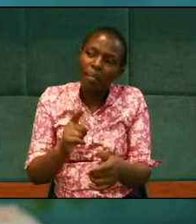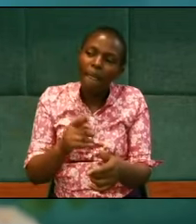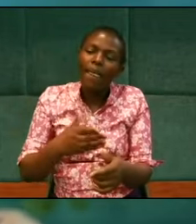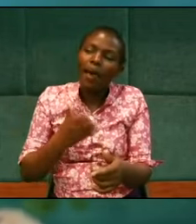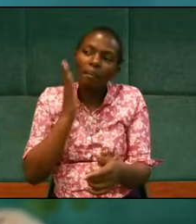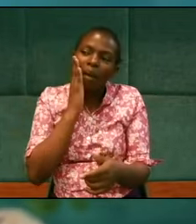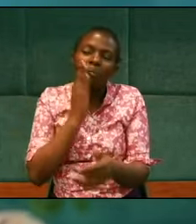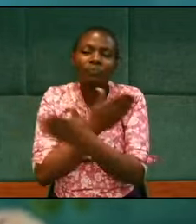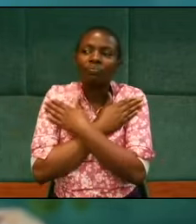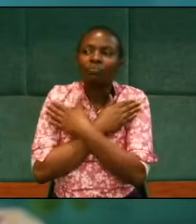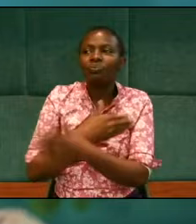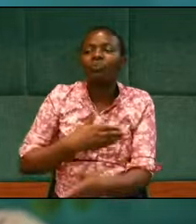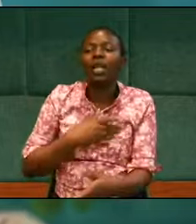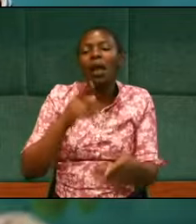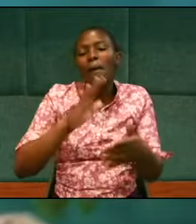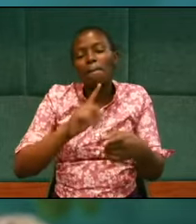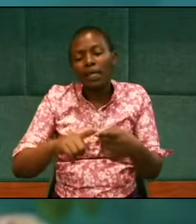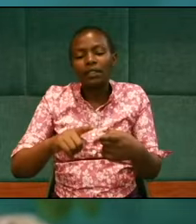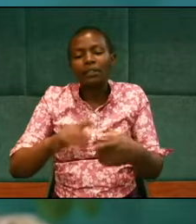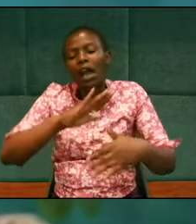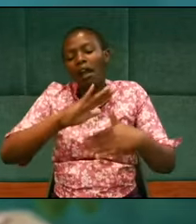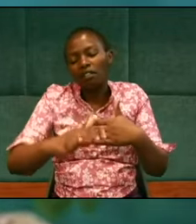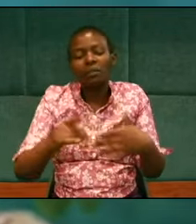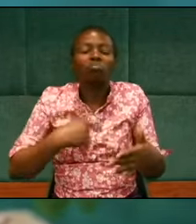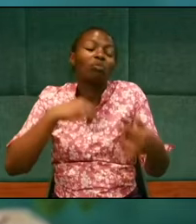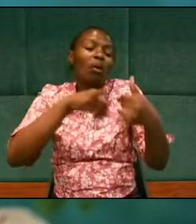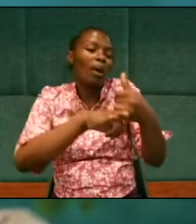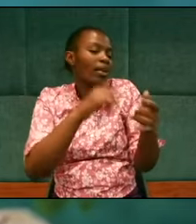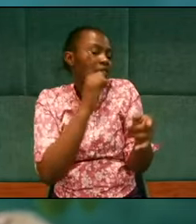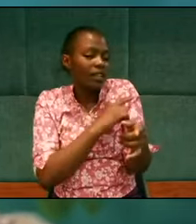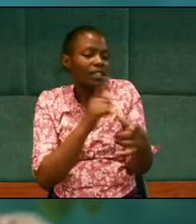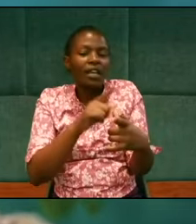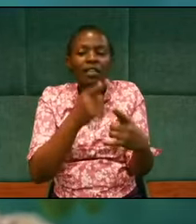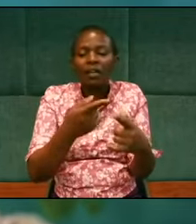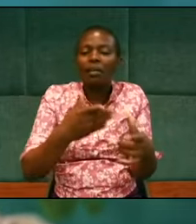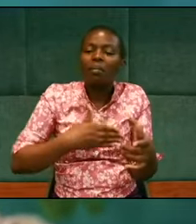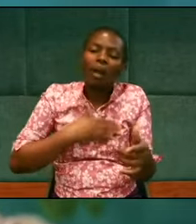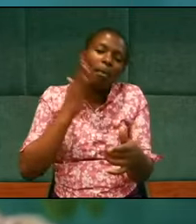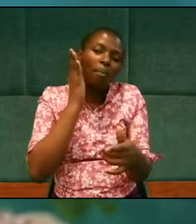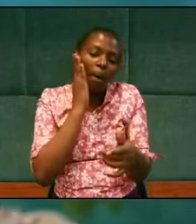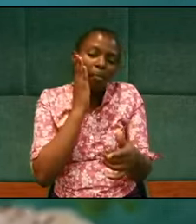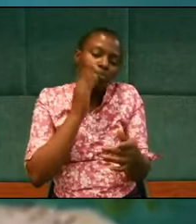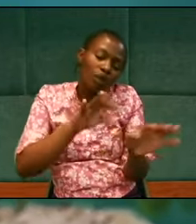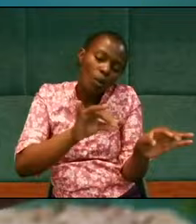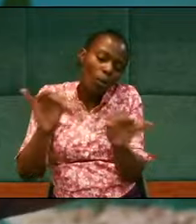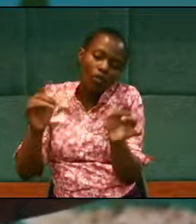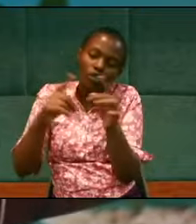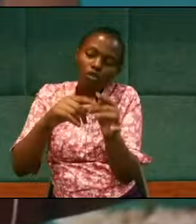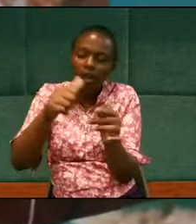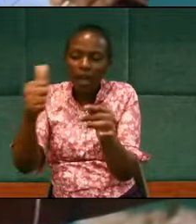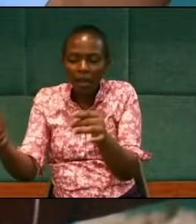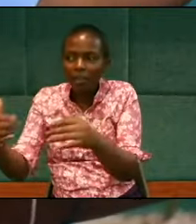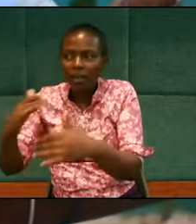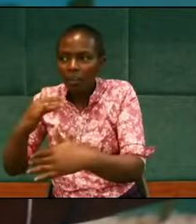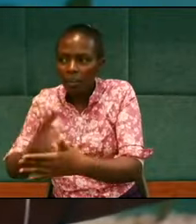sadly, I relegated my mother to the second floor. It was not easy. It can be emotionally torturing.